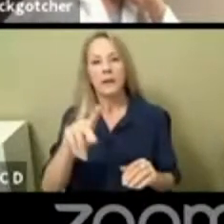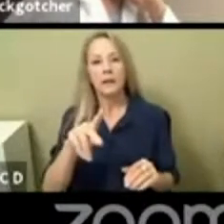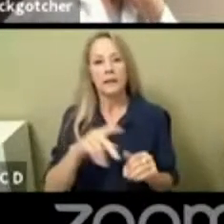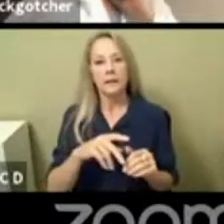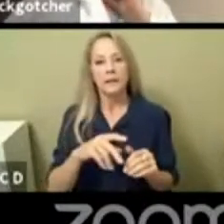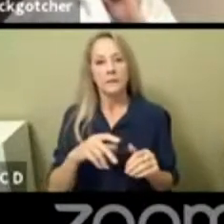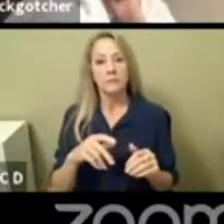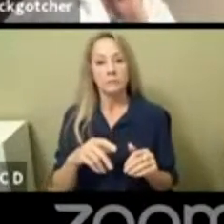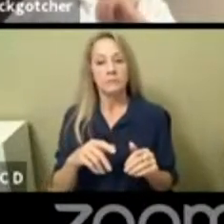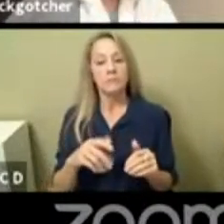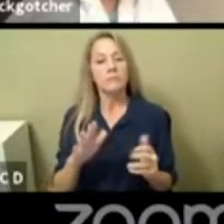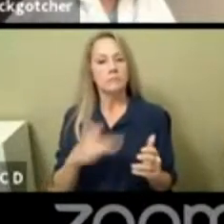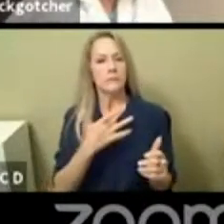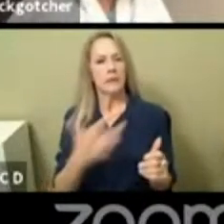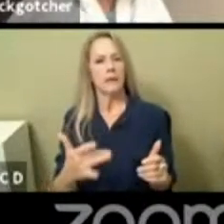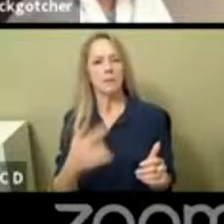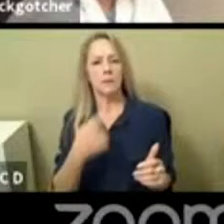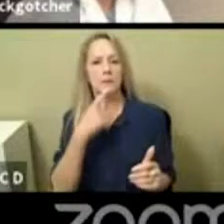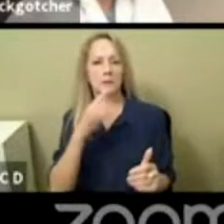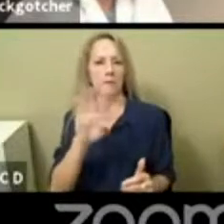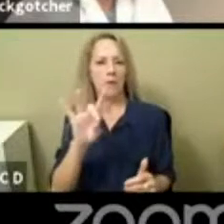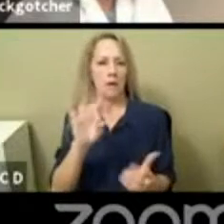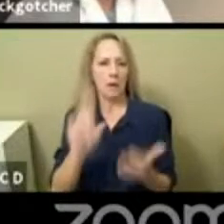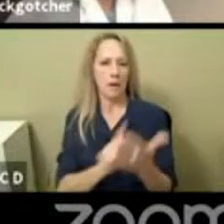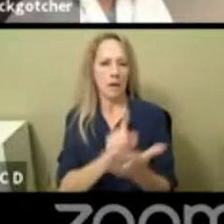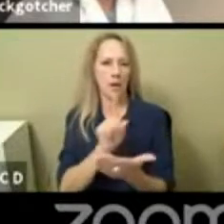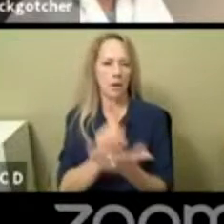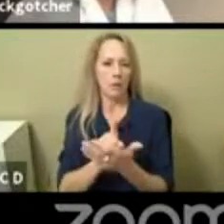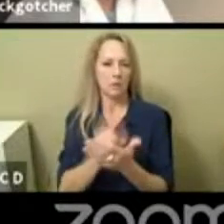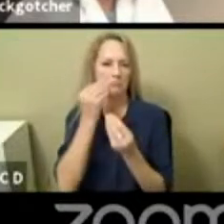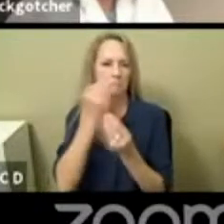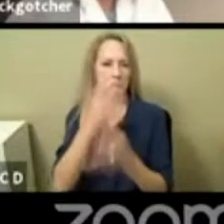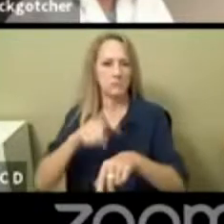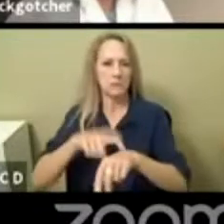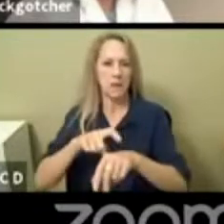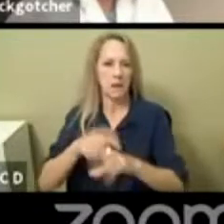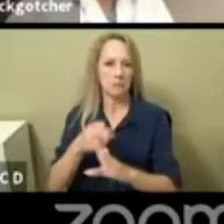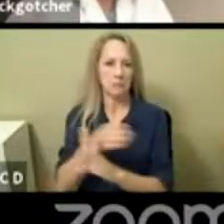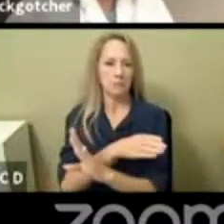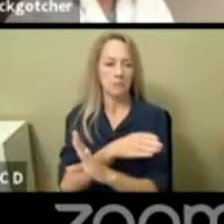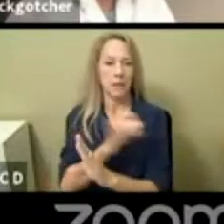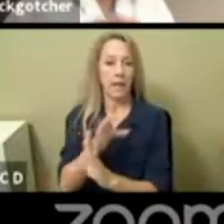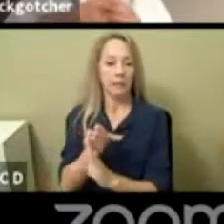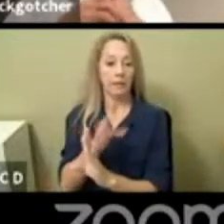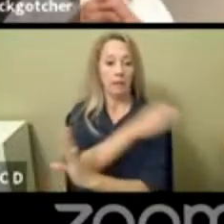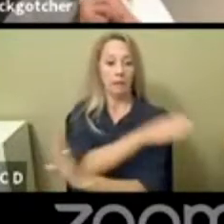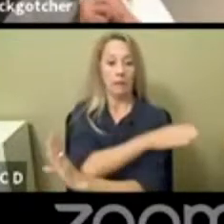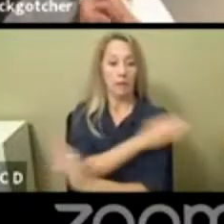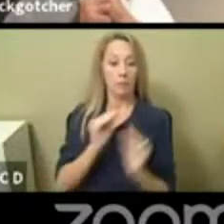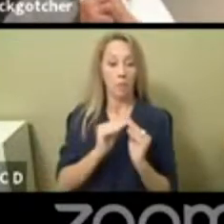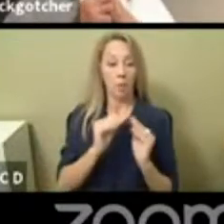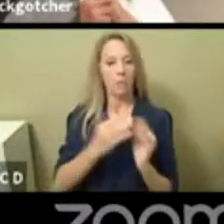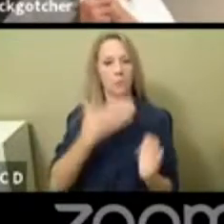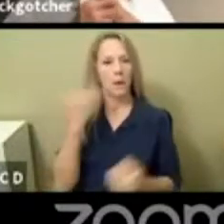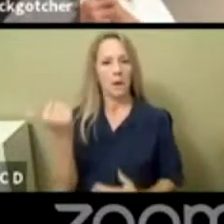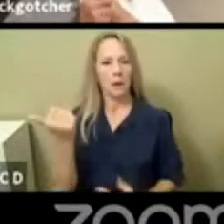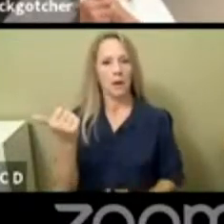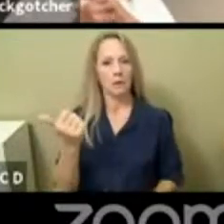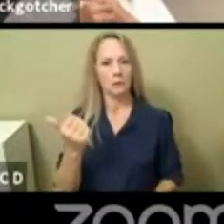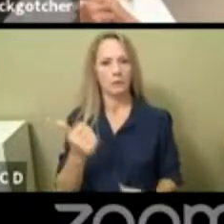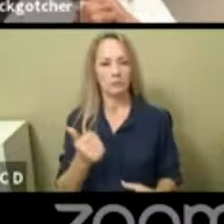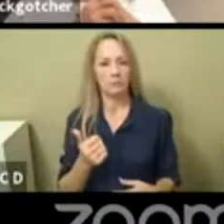we typically say 48 hours, but more notice is better. So anything in advance of